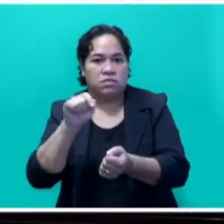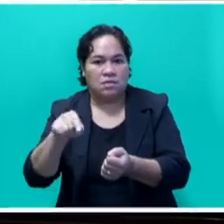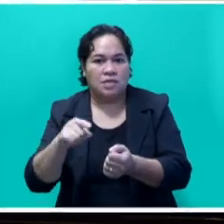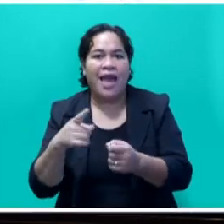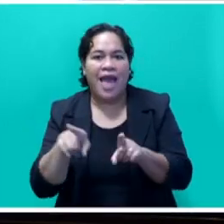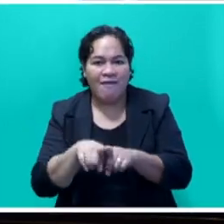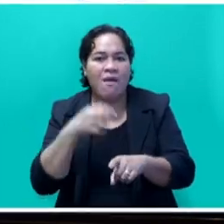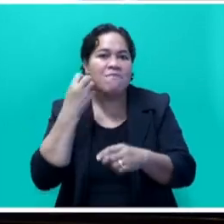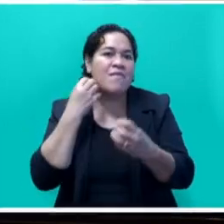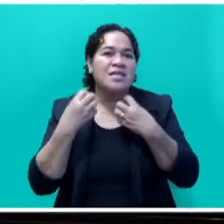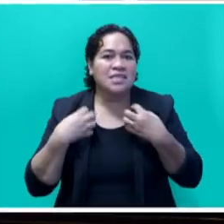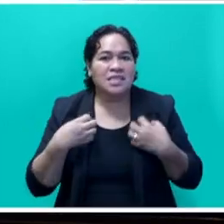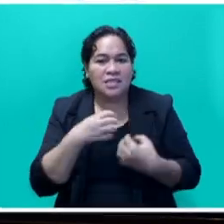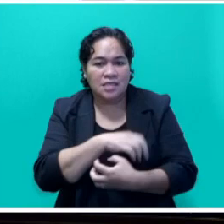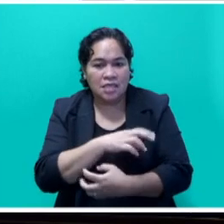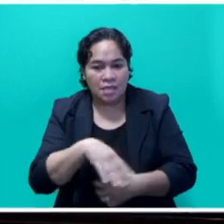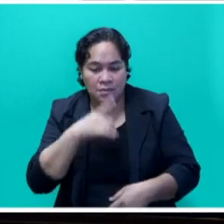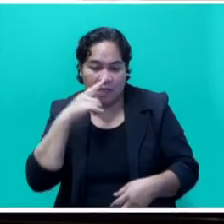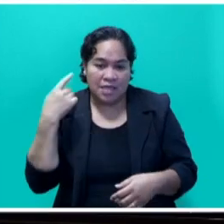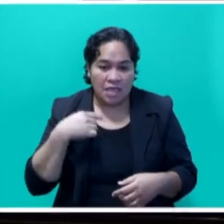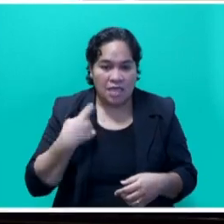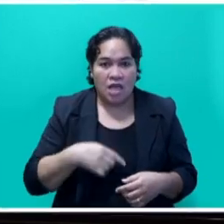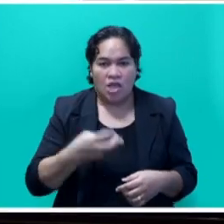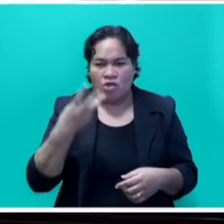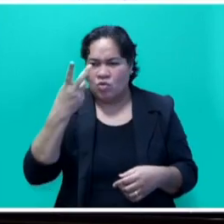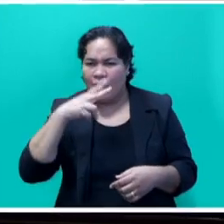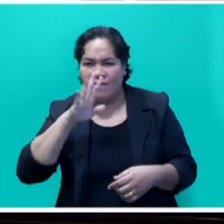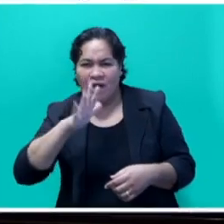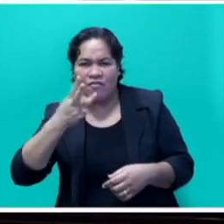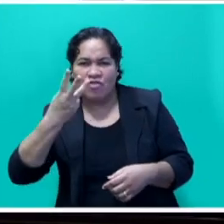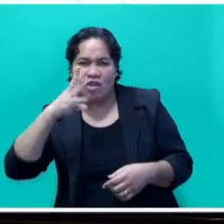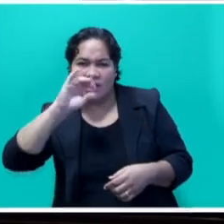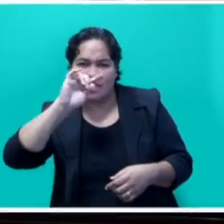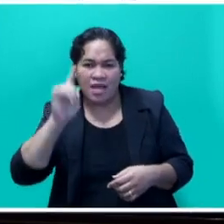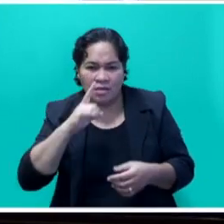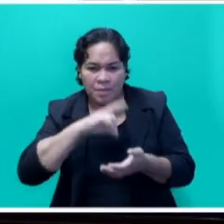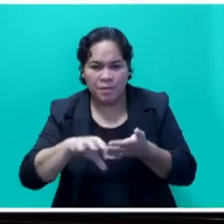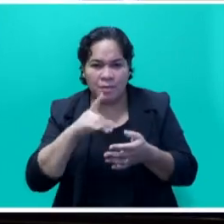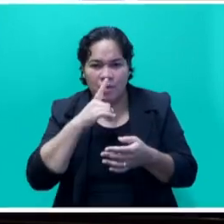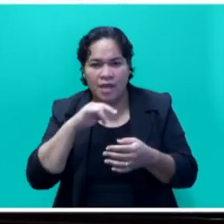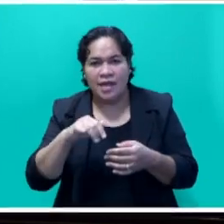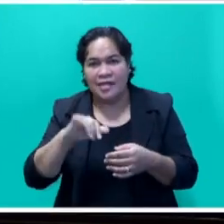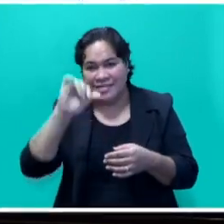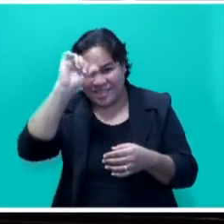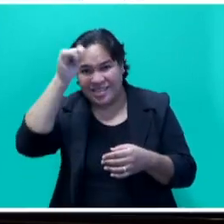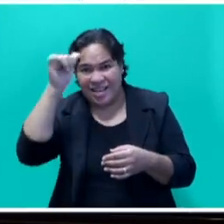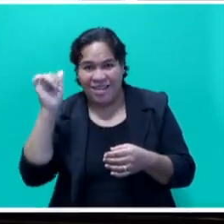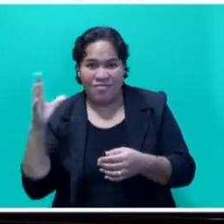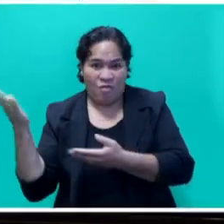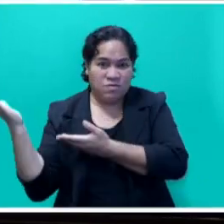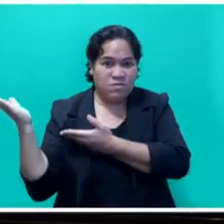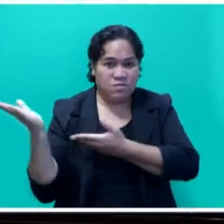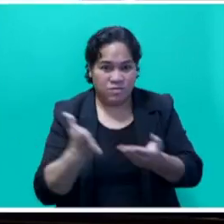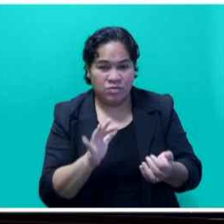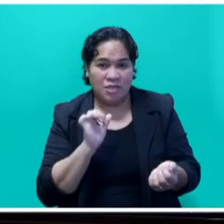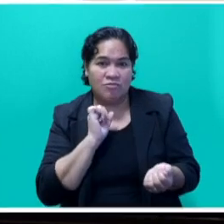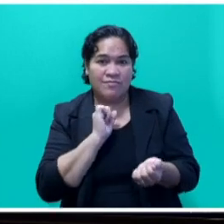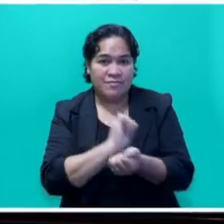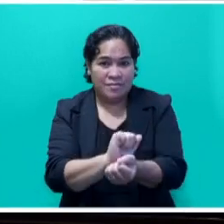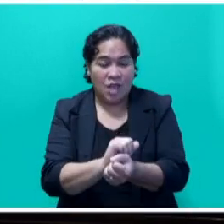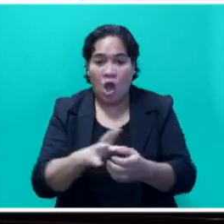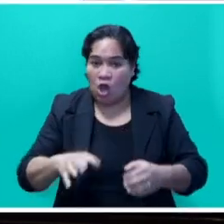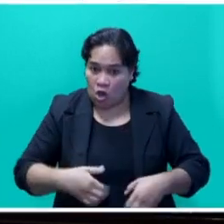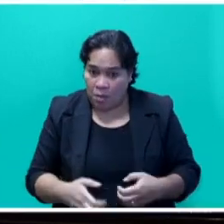killed about 25 to 40,000 Itauke people. Indentured slaves were brought from British India. There was about complaints about